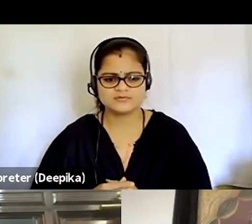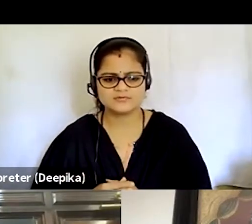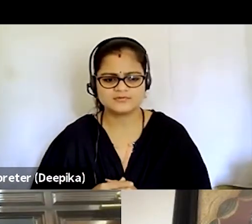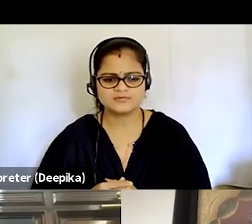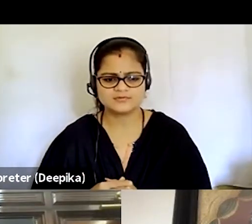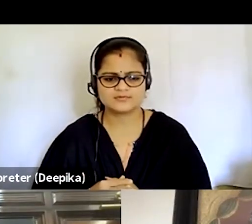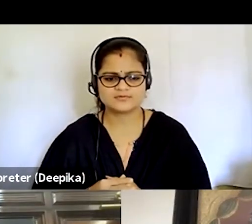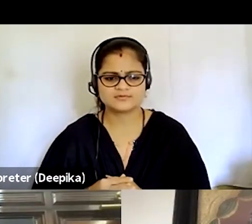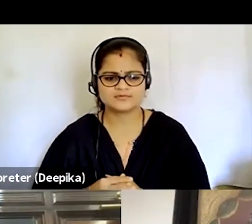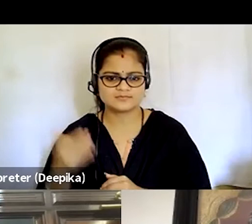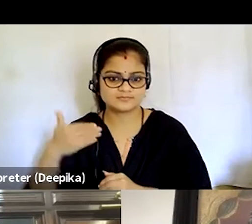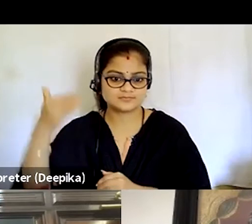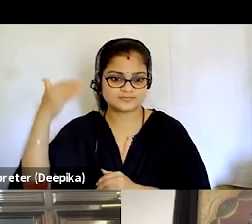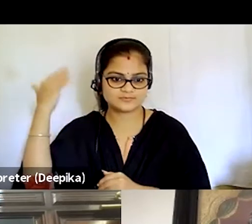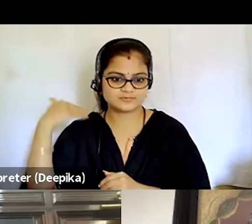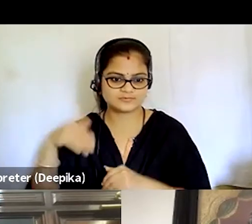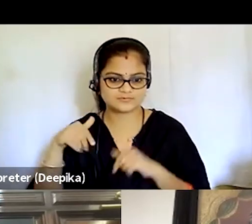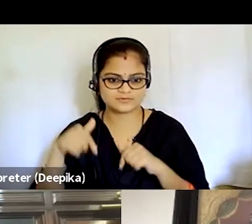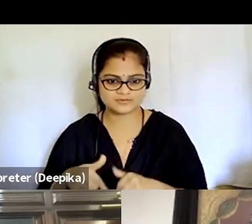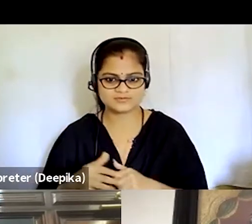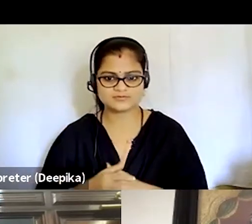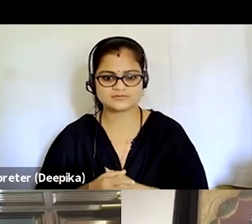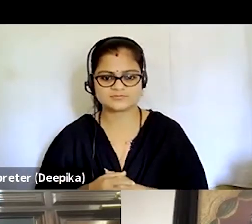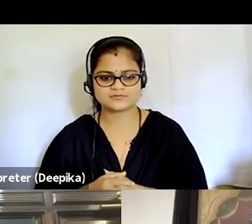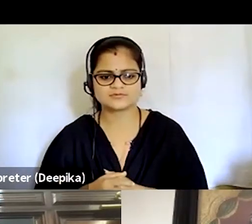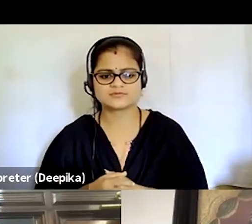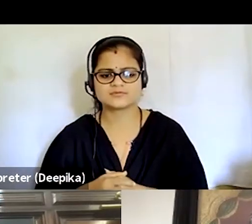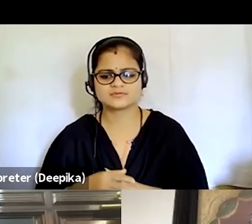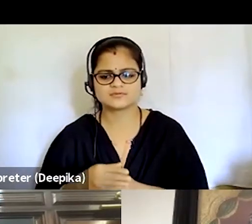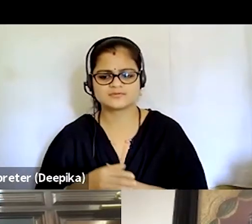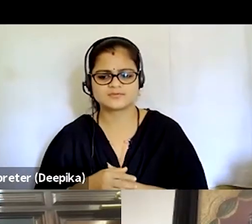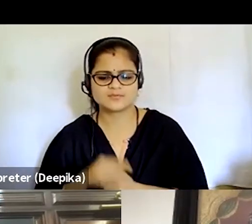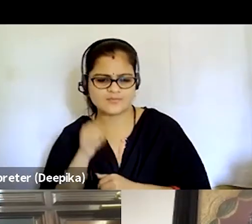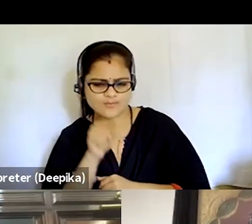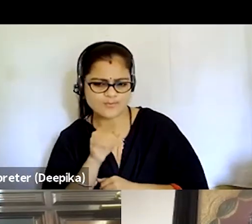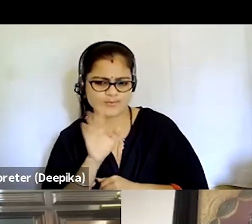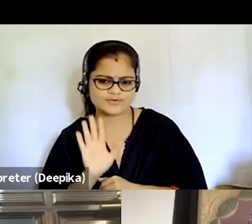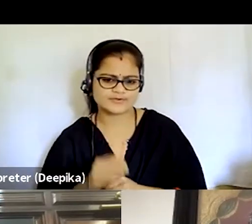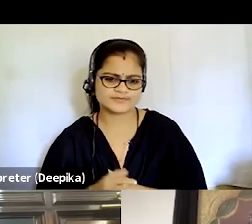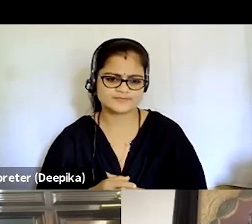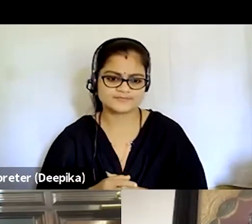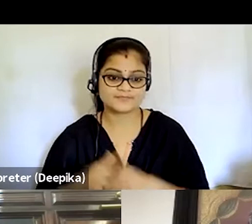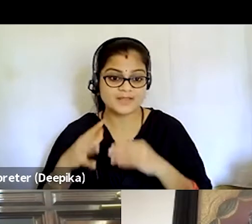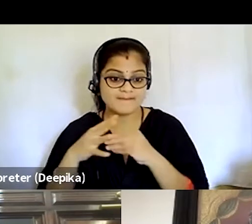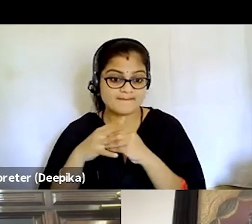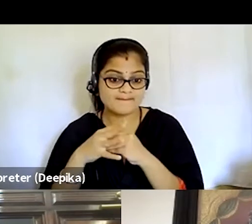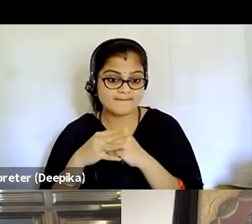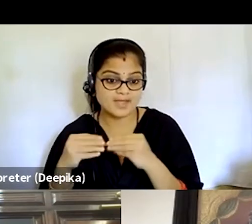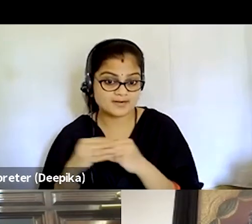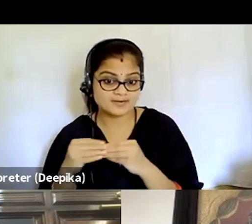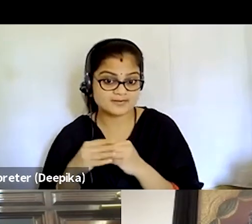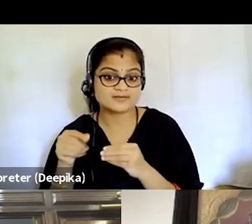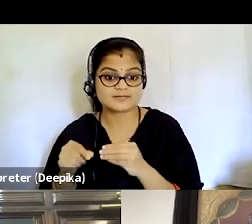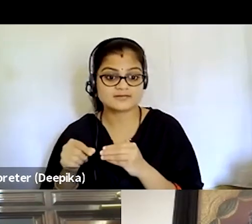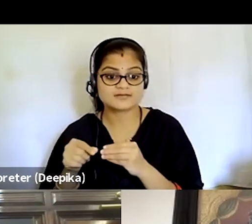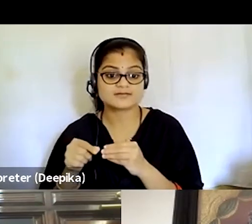earlier days, even now for that matter, the Bangalore is a